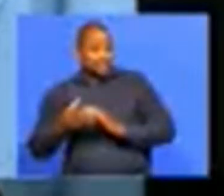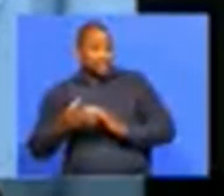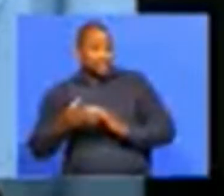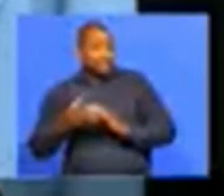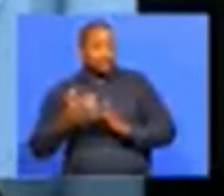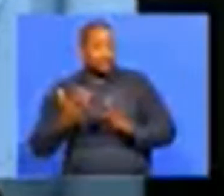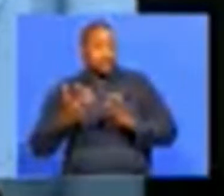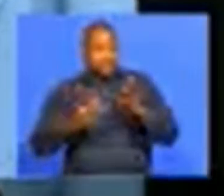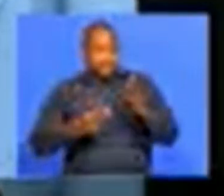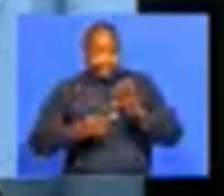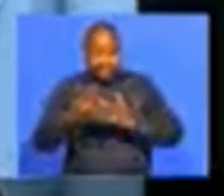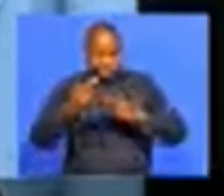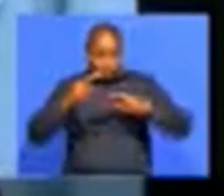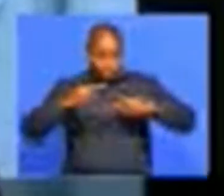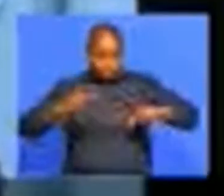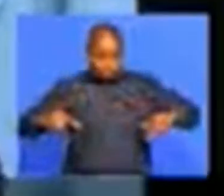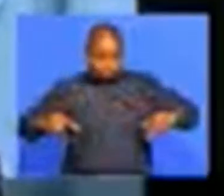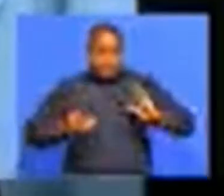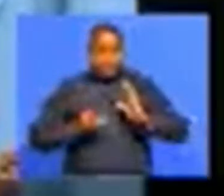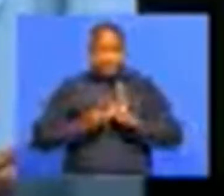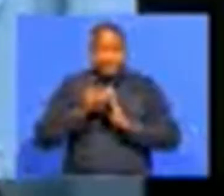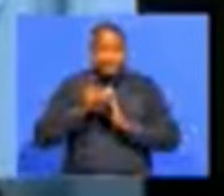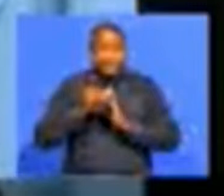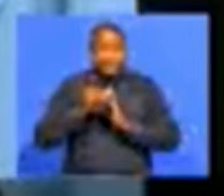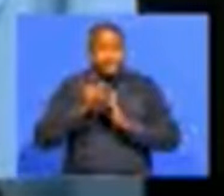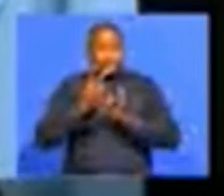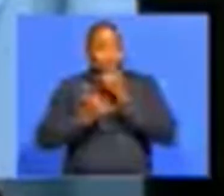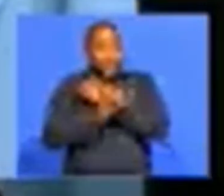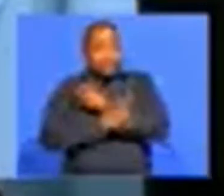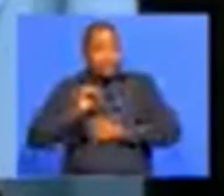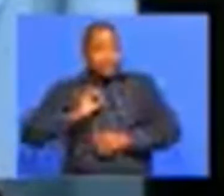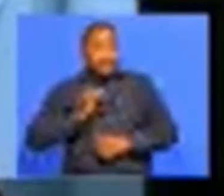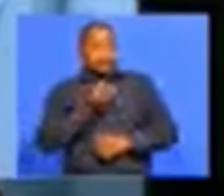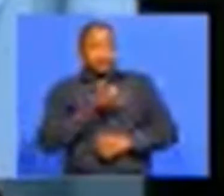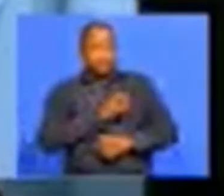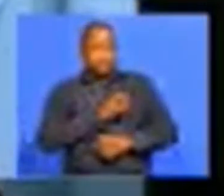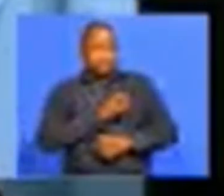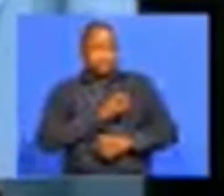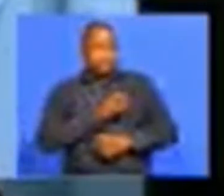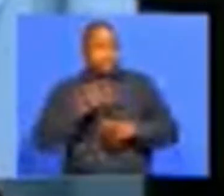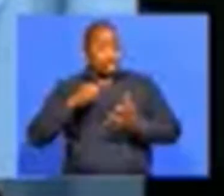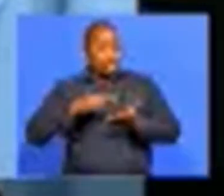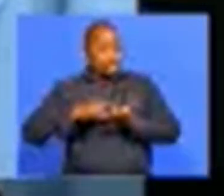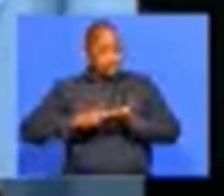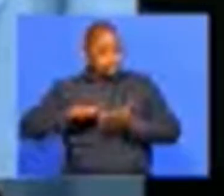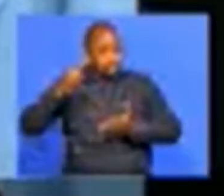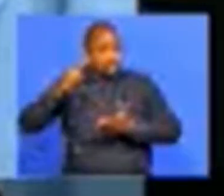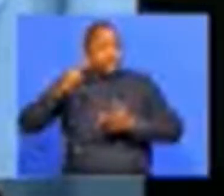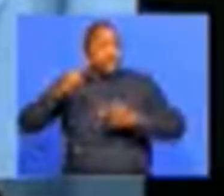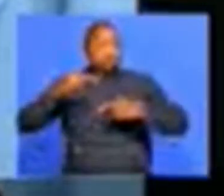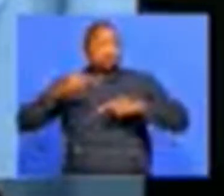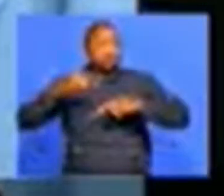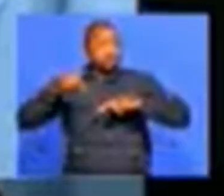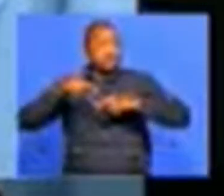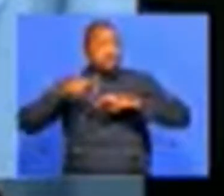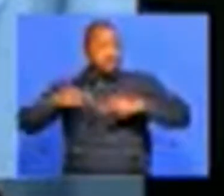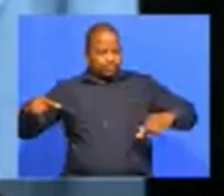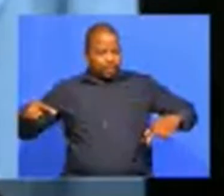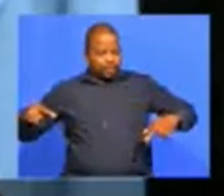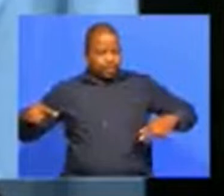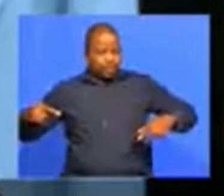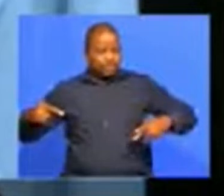for groundbreaking research and development in both our countries, leveraging our rich natural resources for